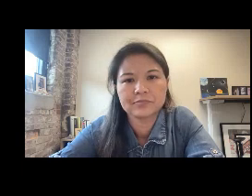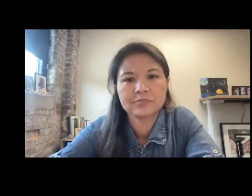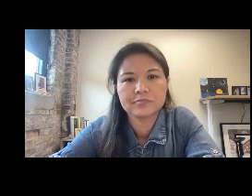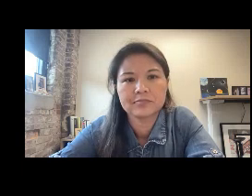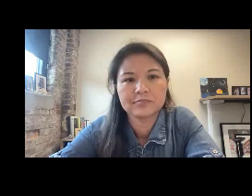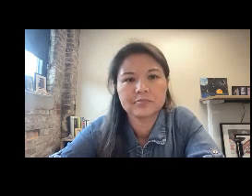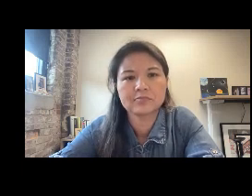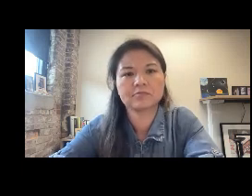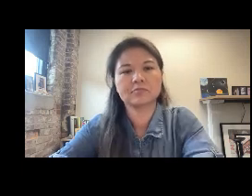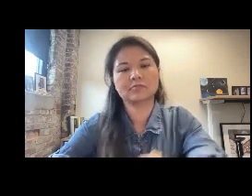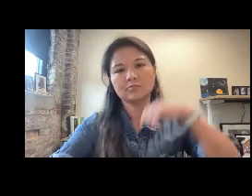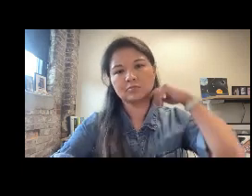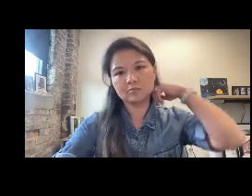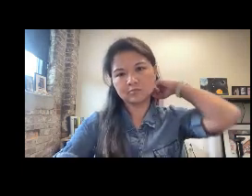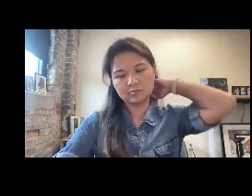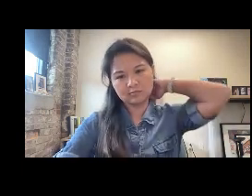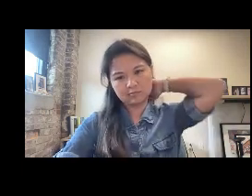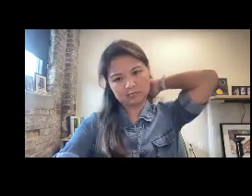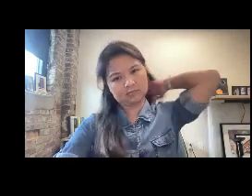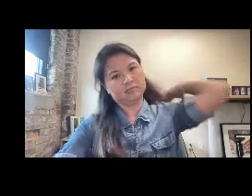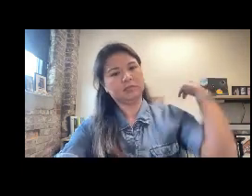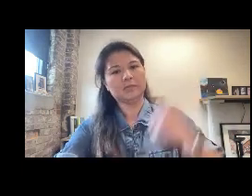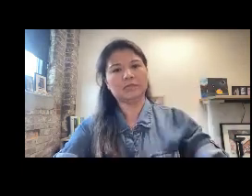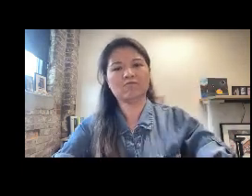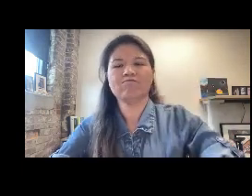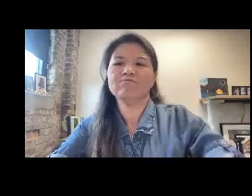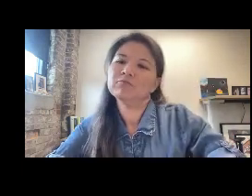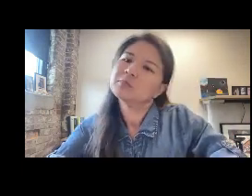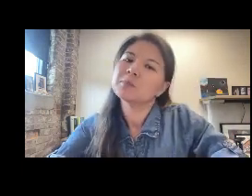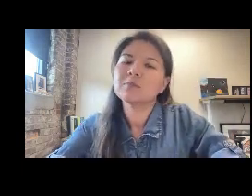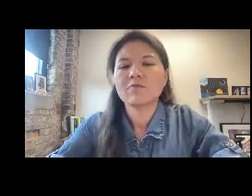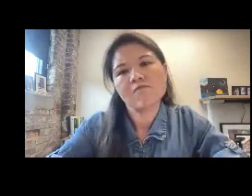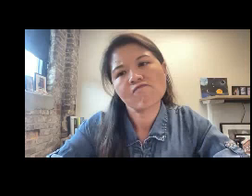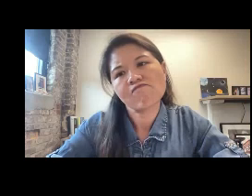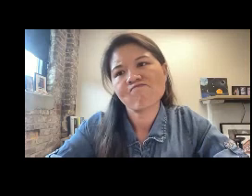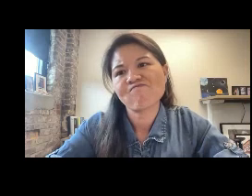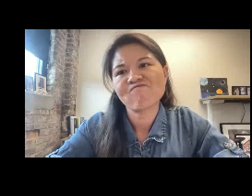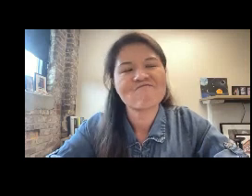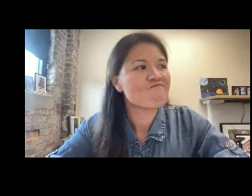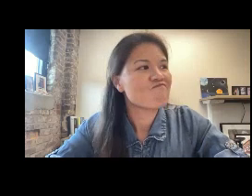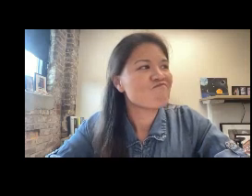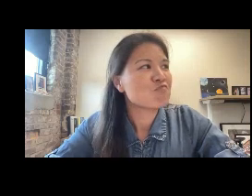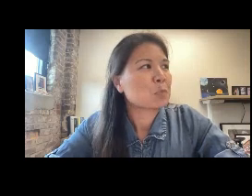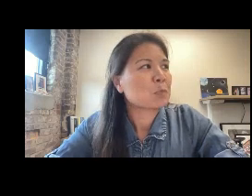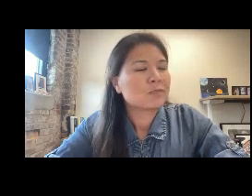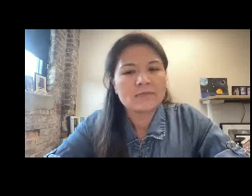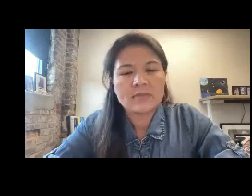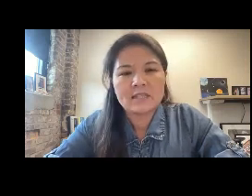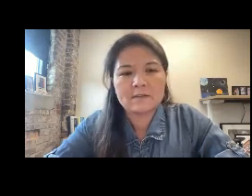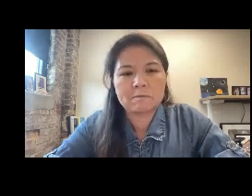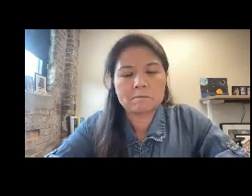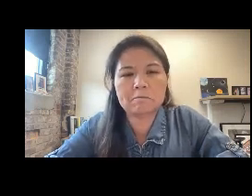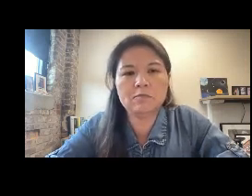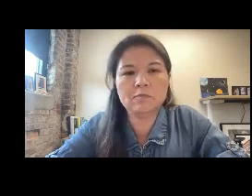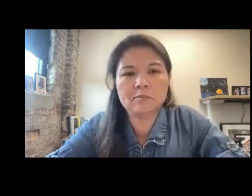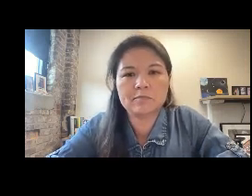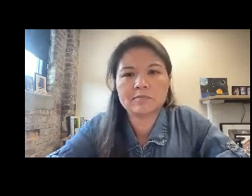If we don't know, we will get the answers for you. But please do ask questions, because if you don't, then we don't know what you need help